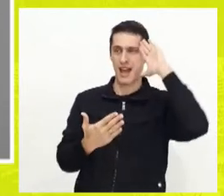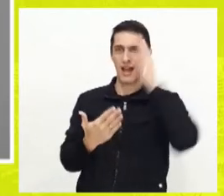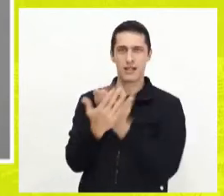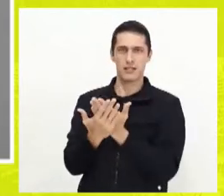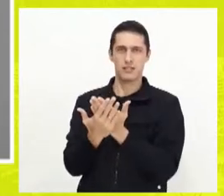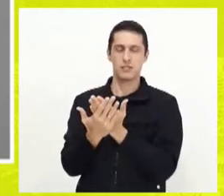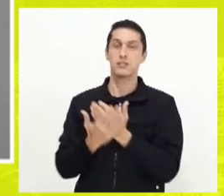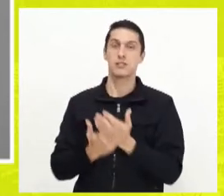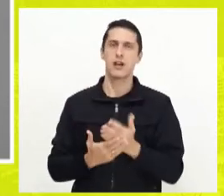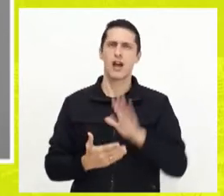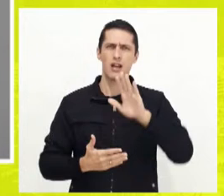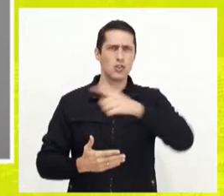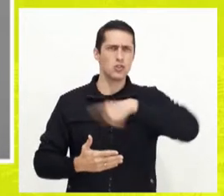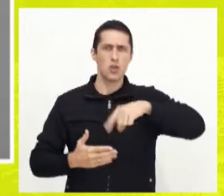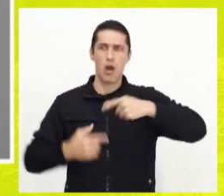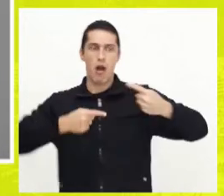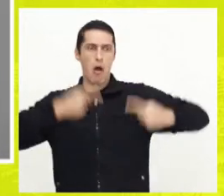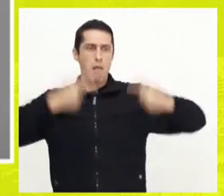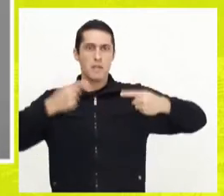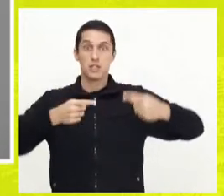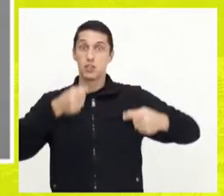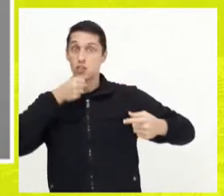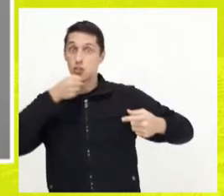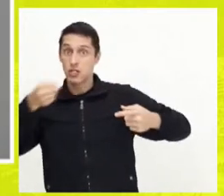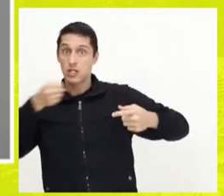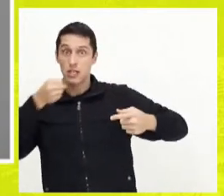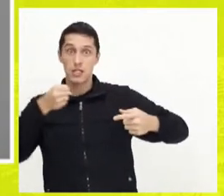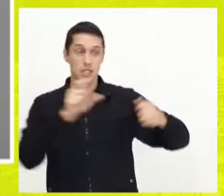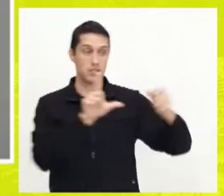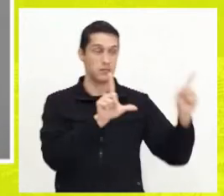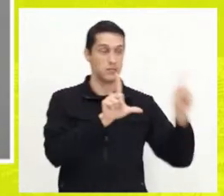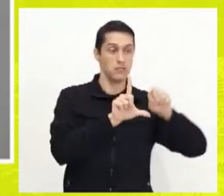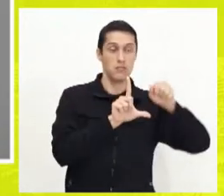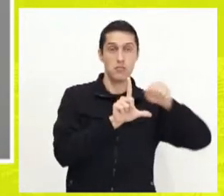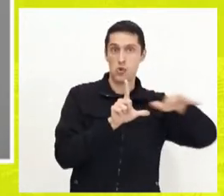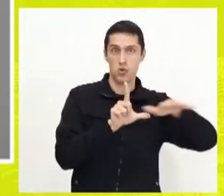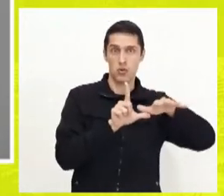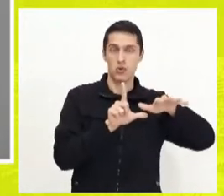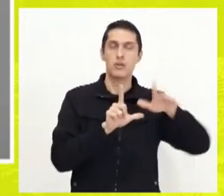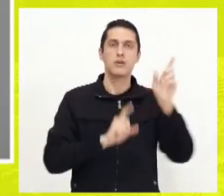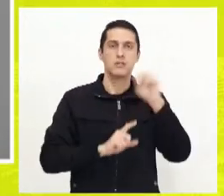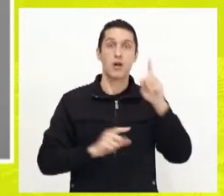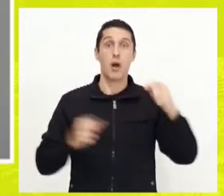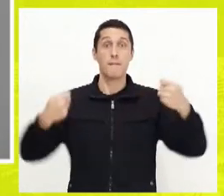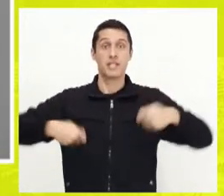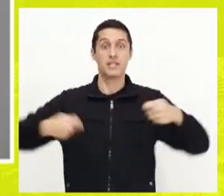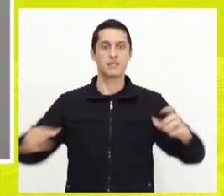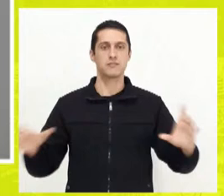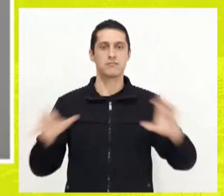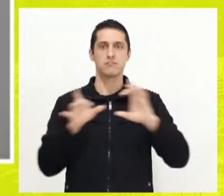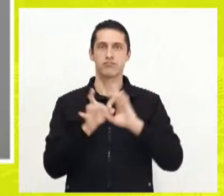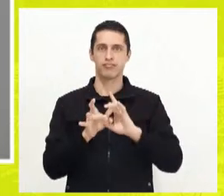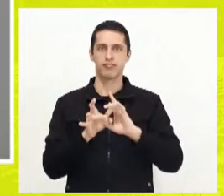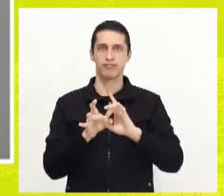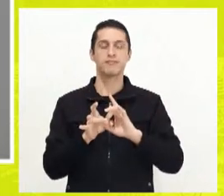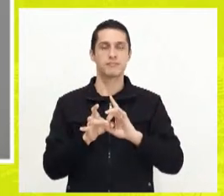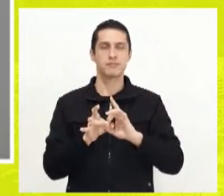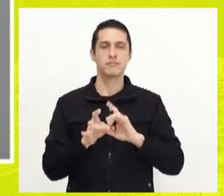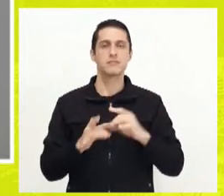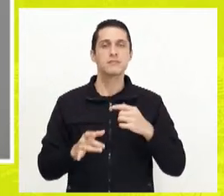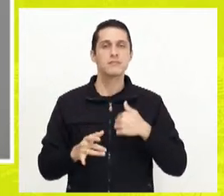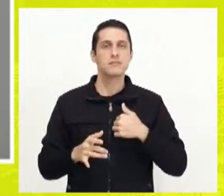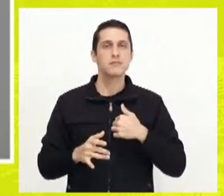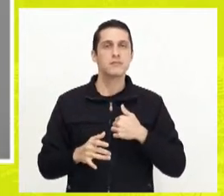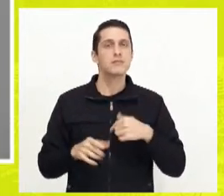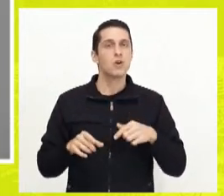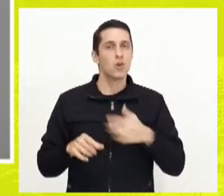this there can't be competition between influencers and journalists there must be a composition i